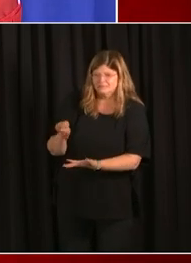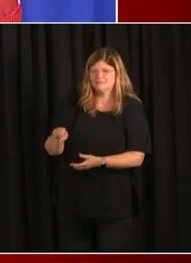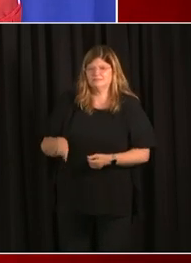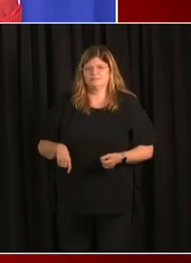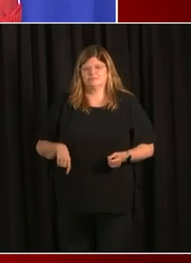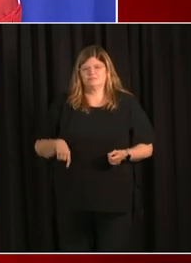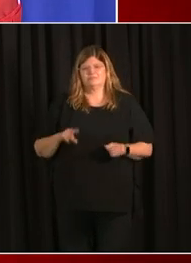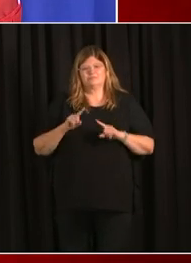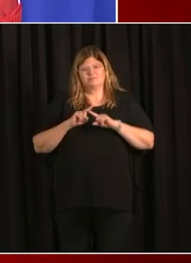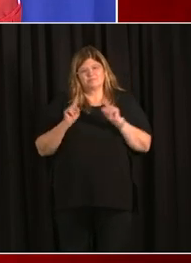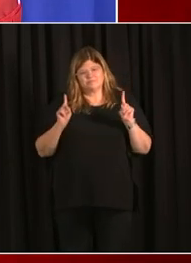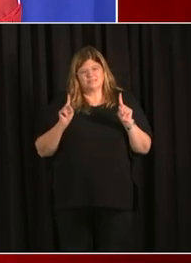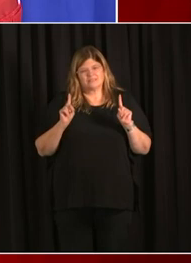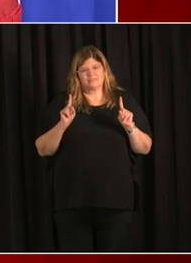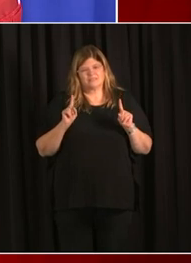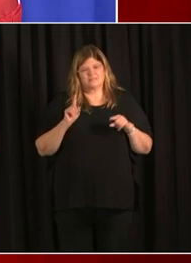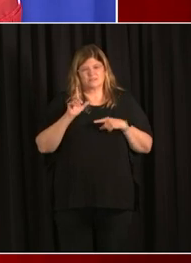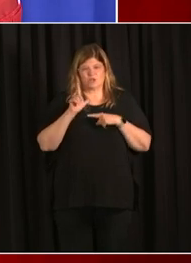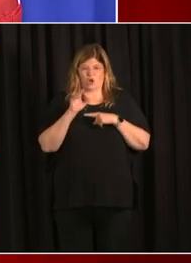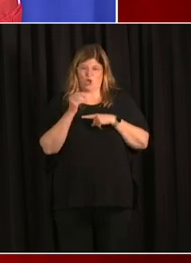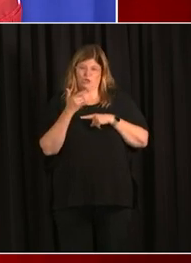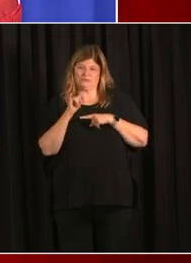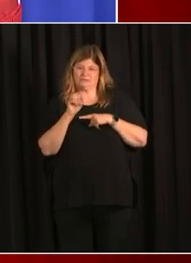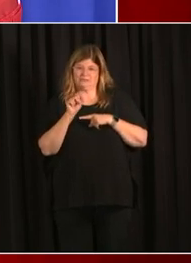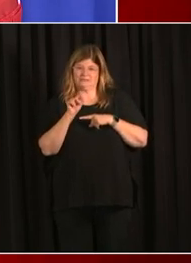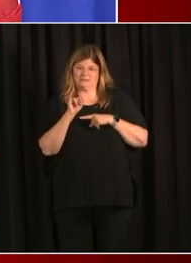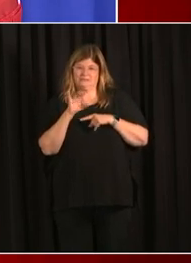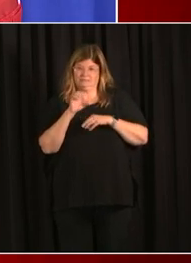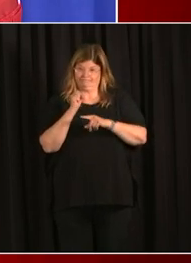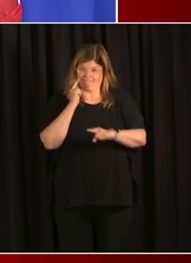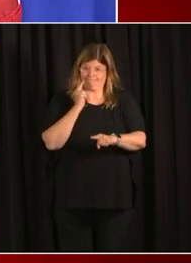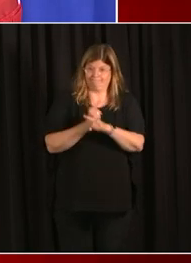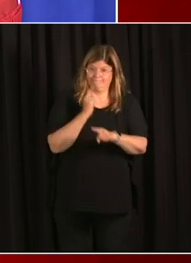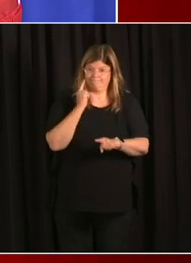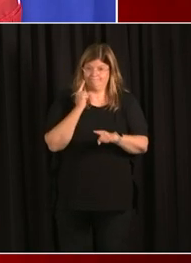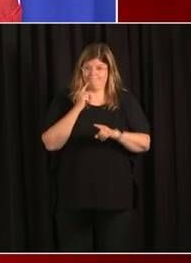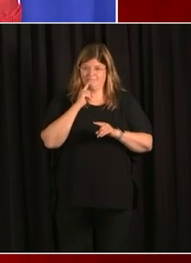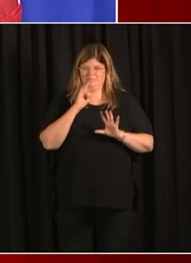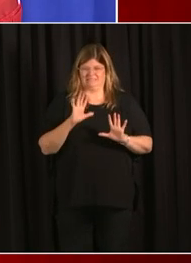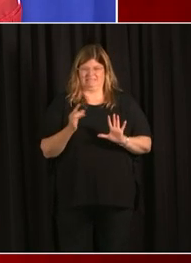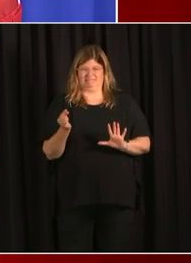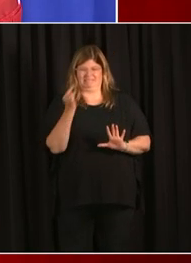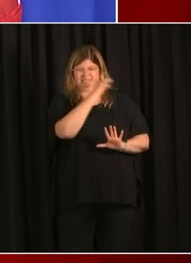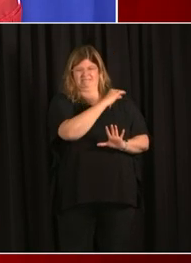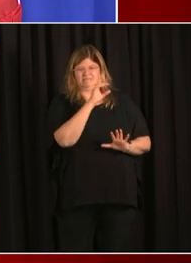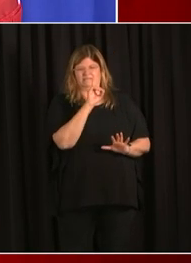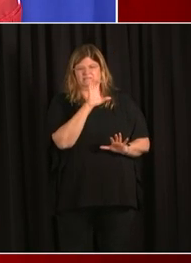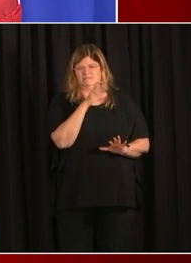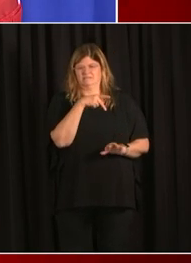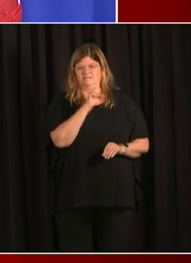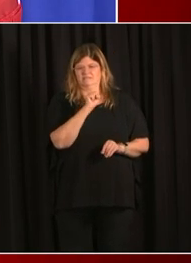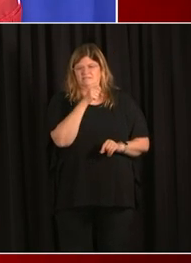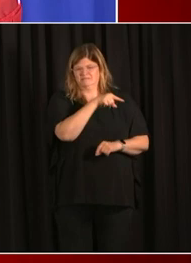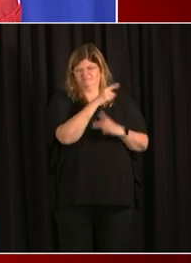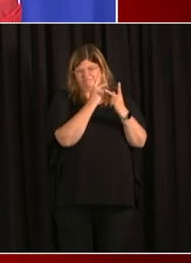but logistically and operationally, that's gonna be up to DCPS to figure out with what they have